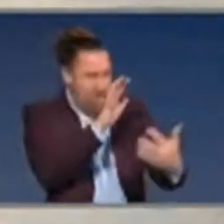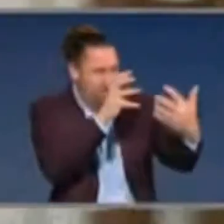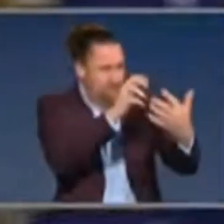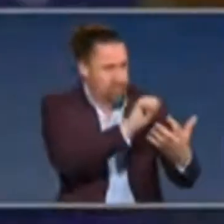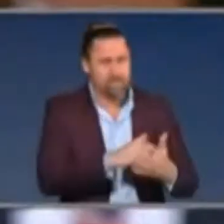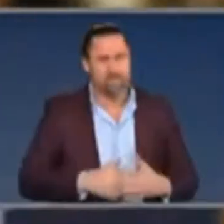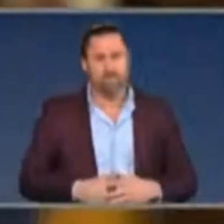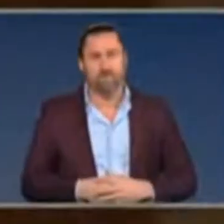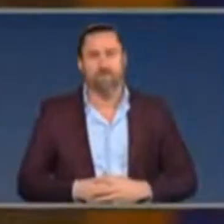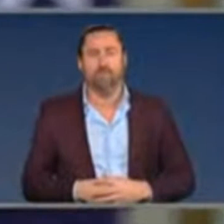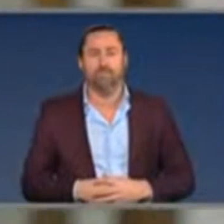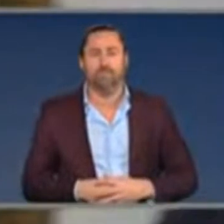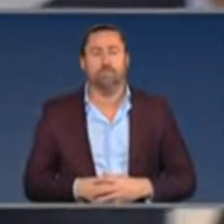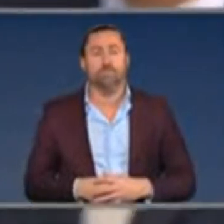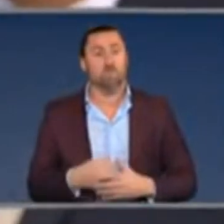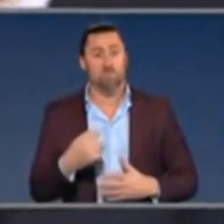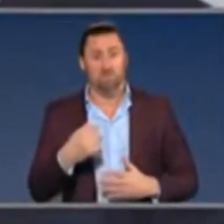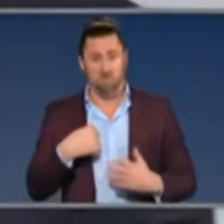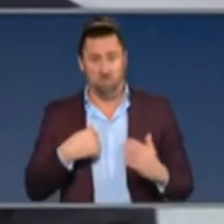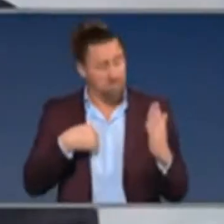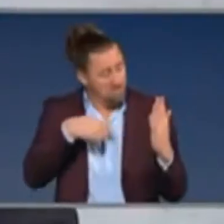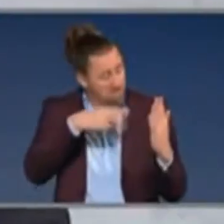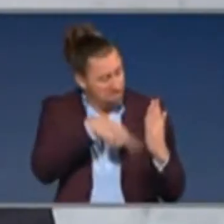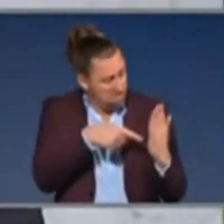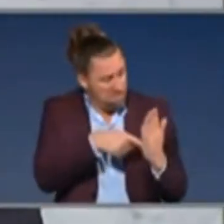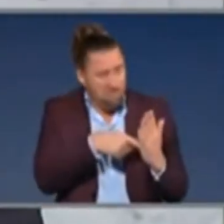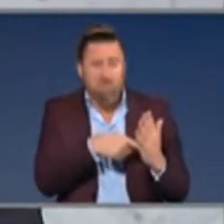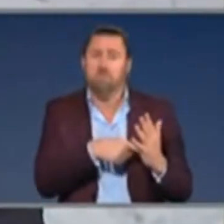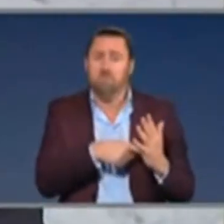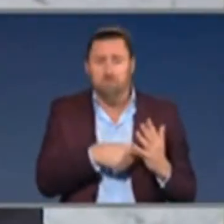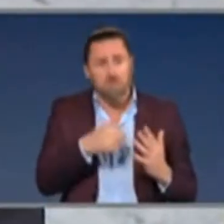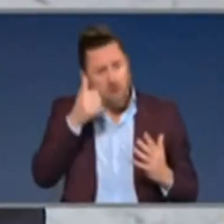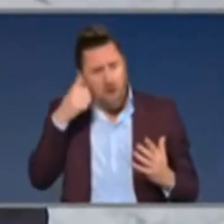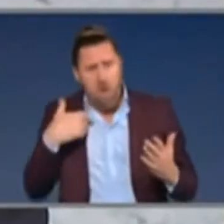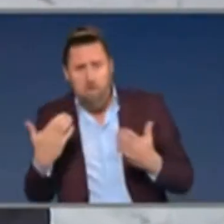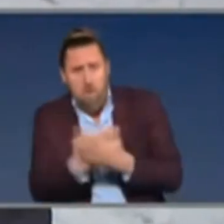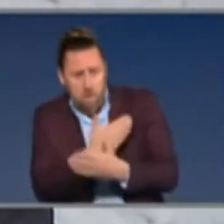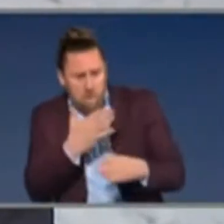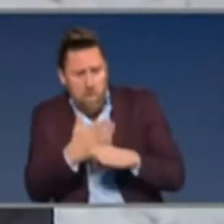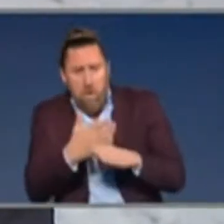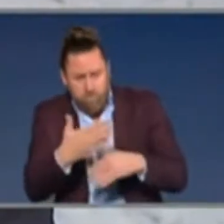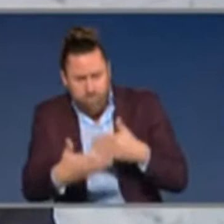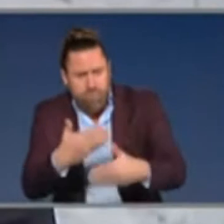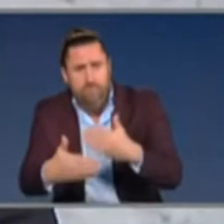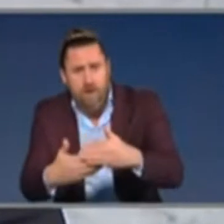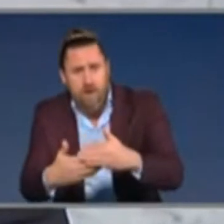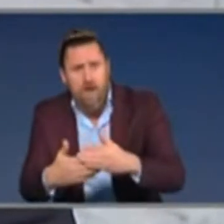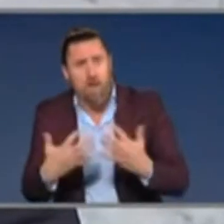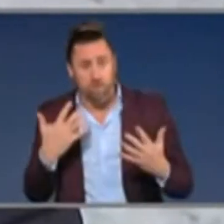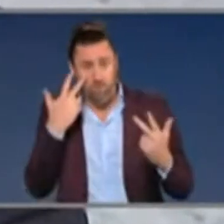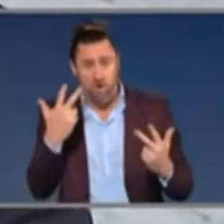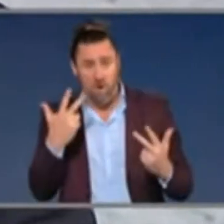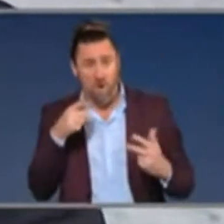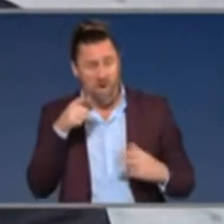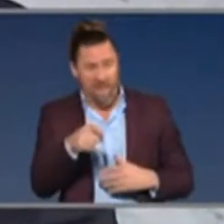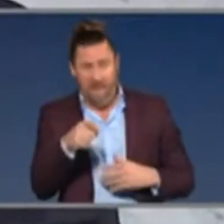think fundamentally, I mean, what I drew from all of that was that because the further work is required is a statement of how serious